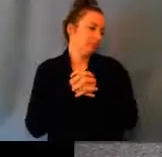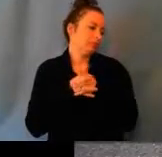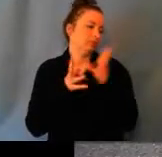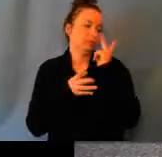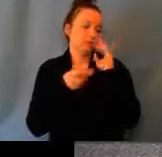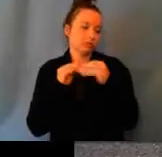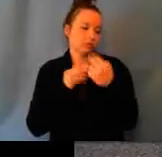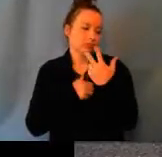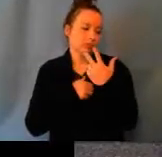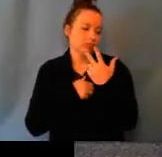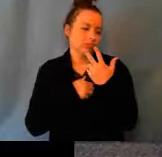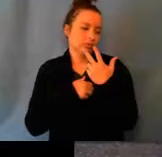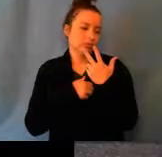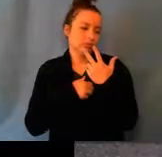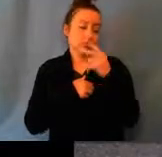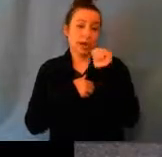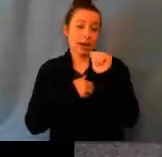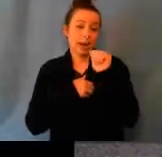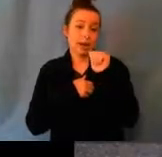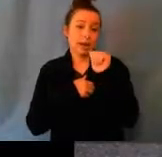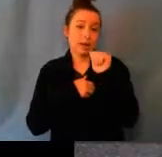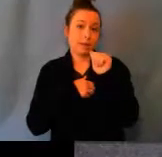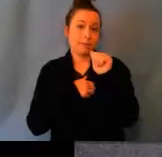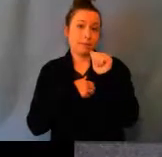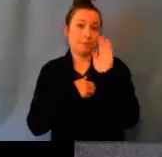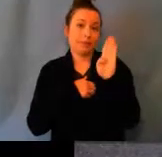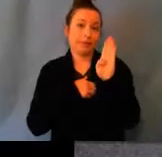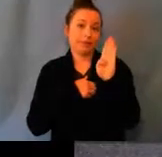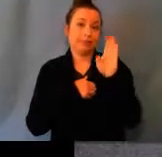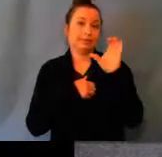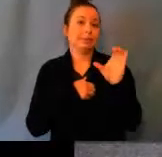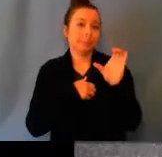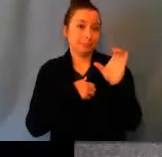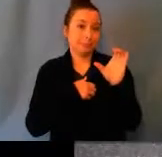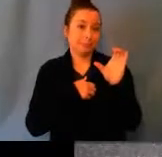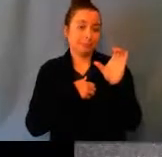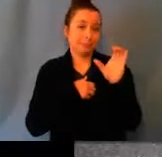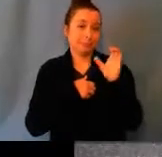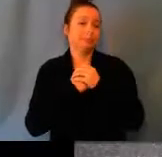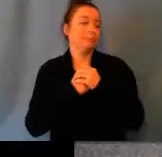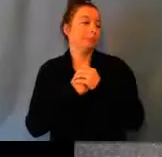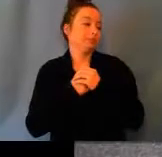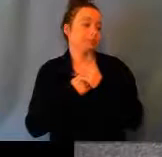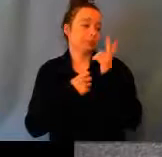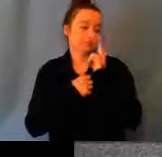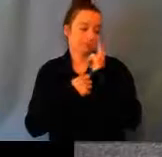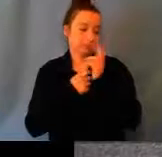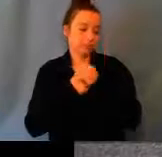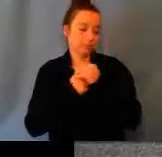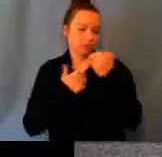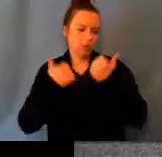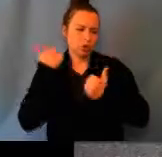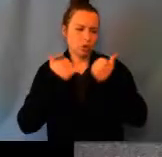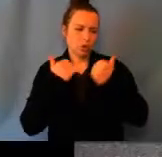number 3. These are our choices. We have A, B, and C. So let's look.